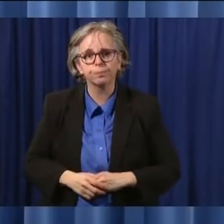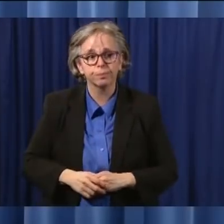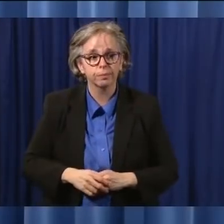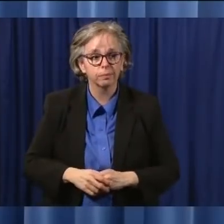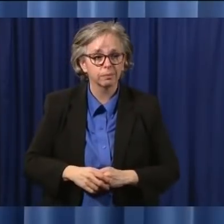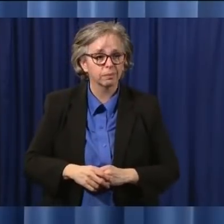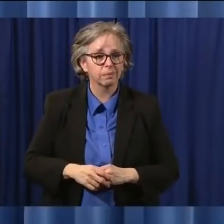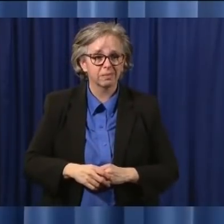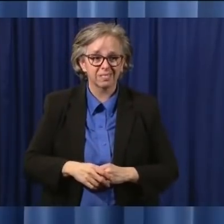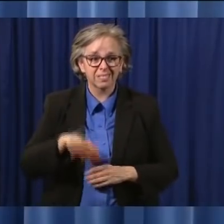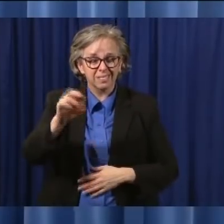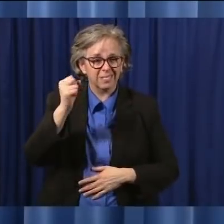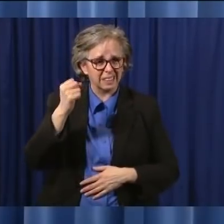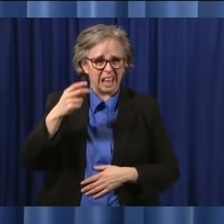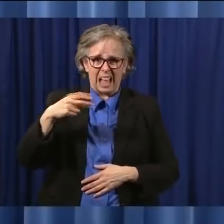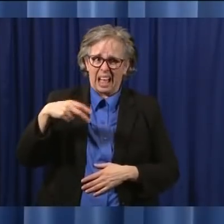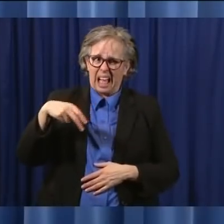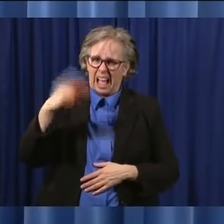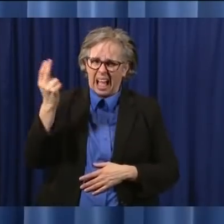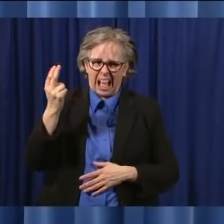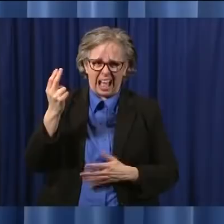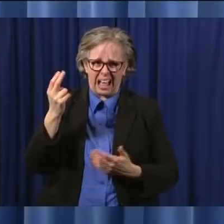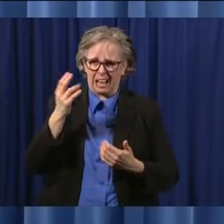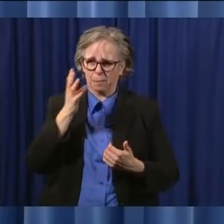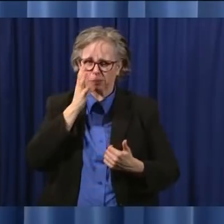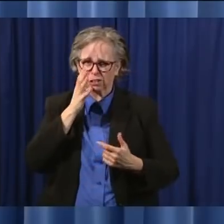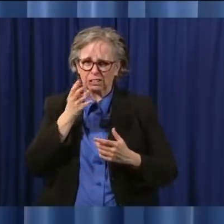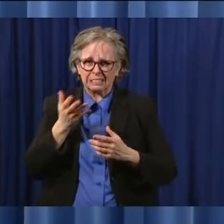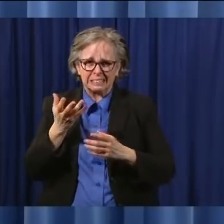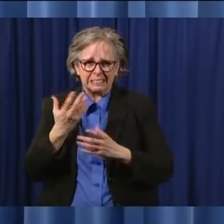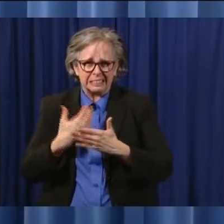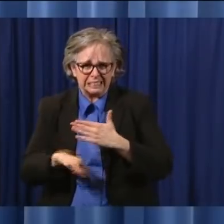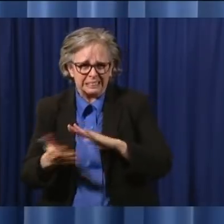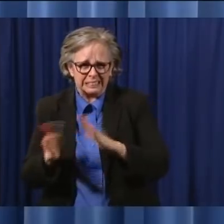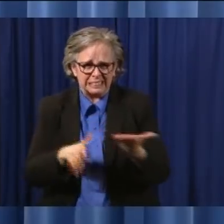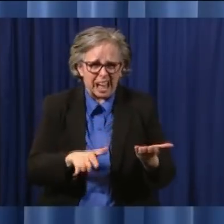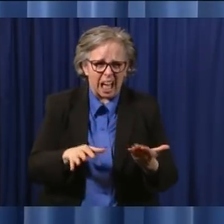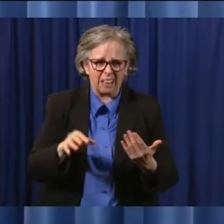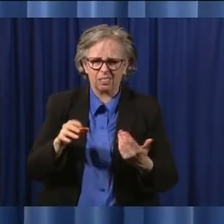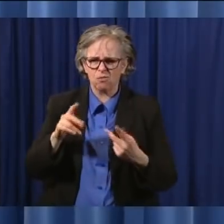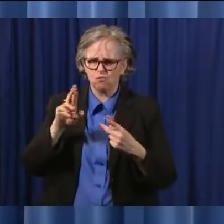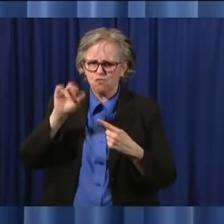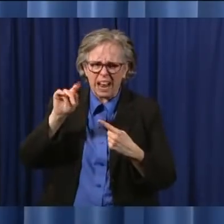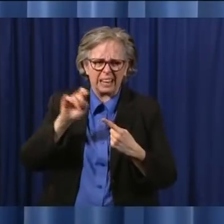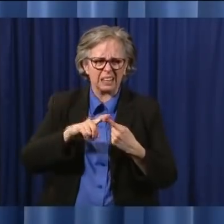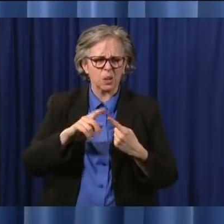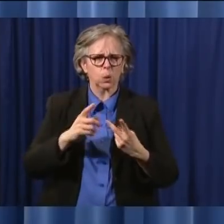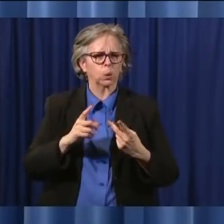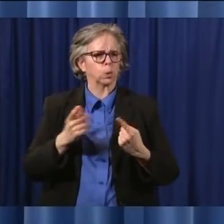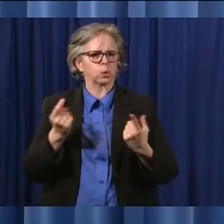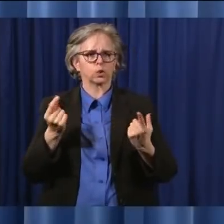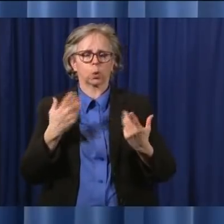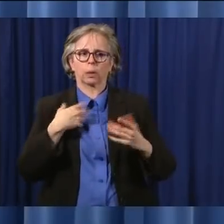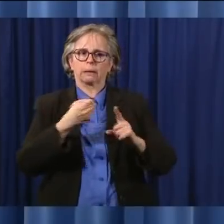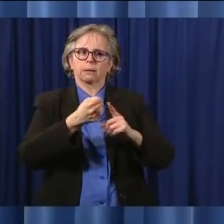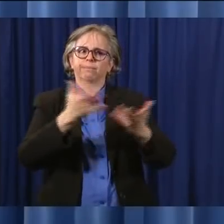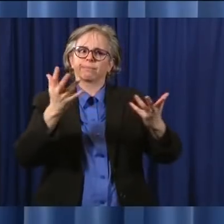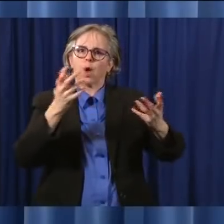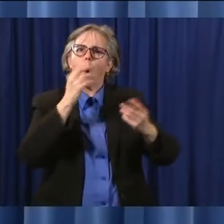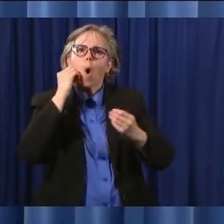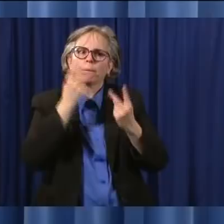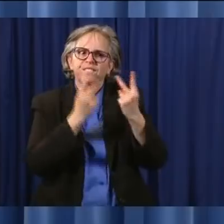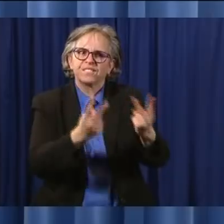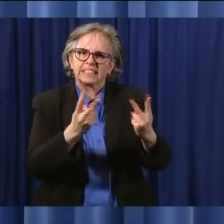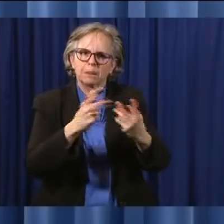and infant mortality rates in Ohio, we expanded home visiting programs. Our goal was